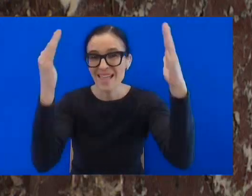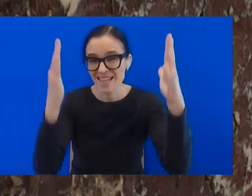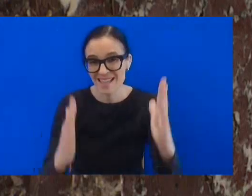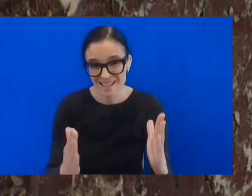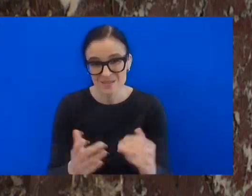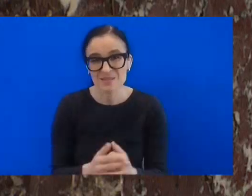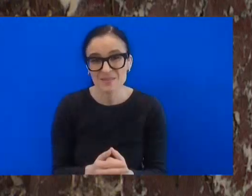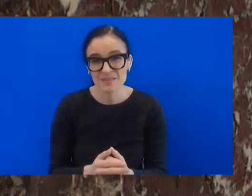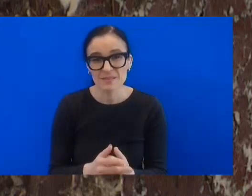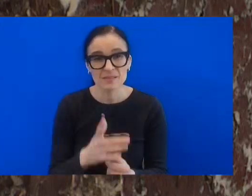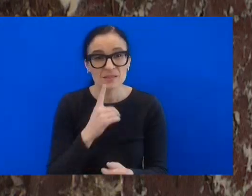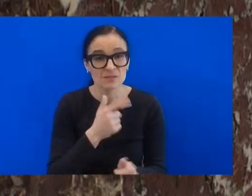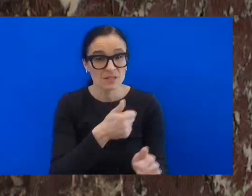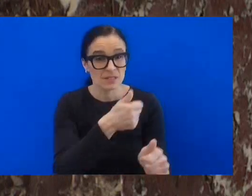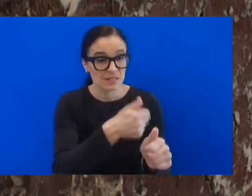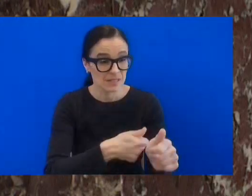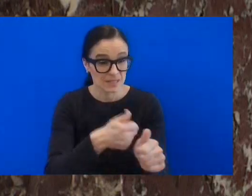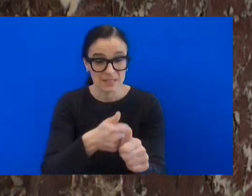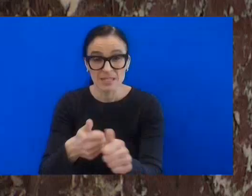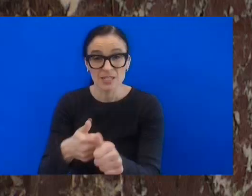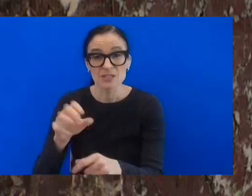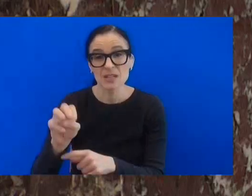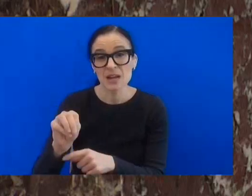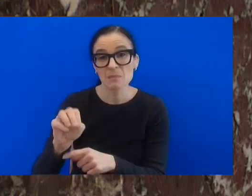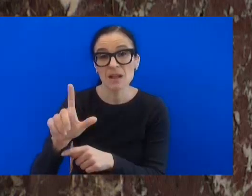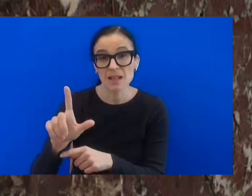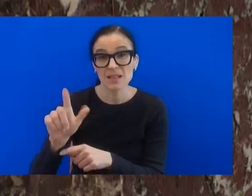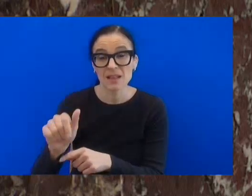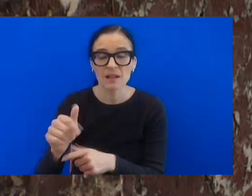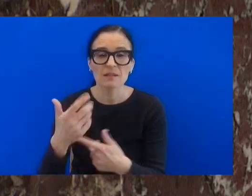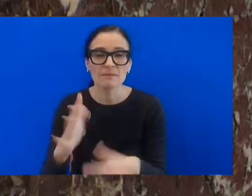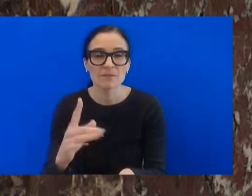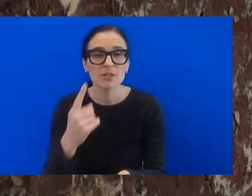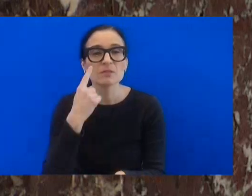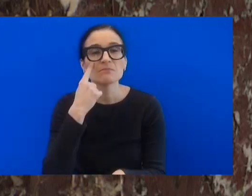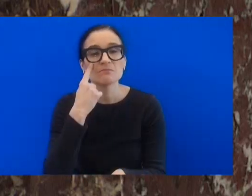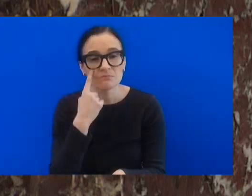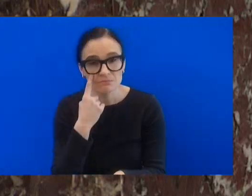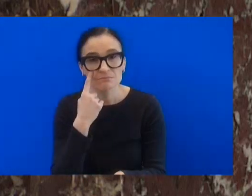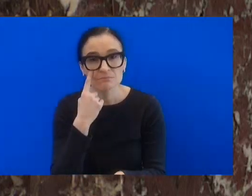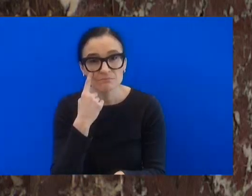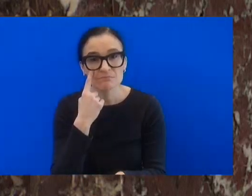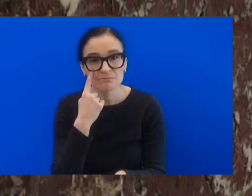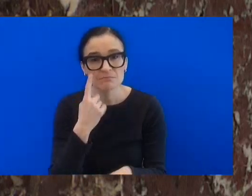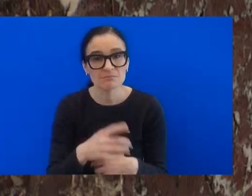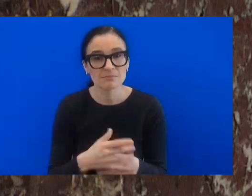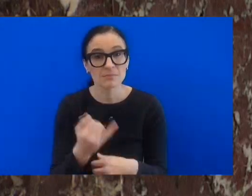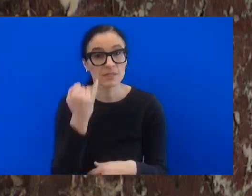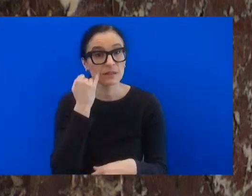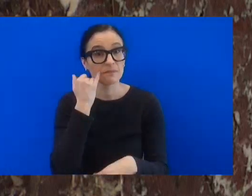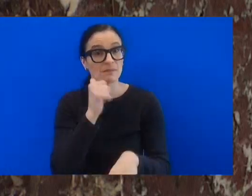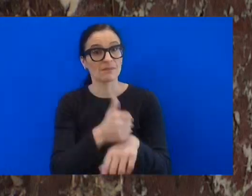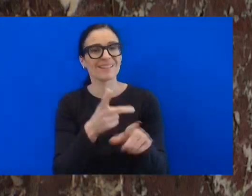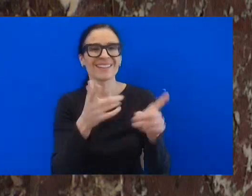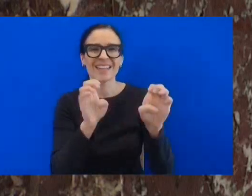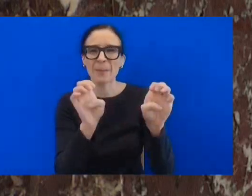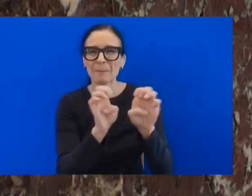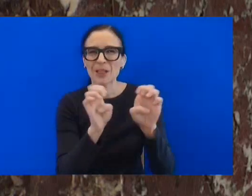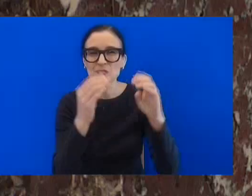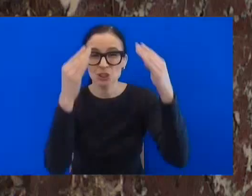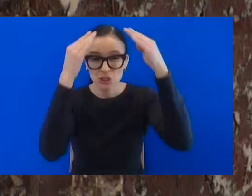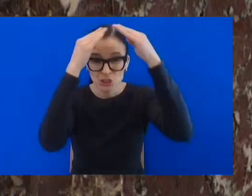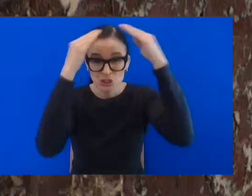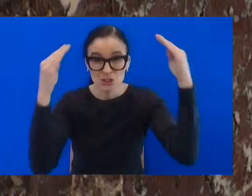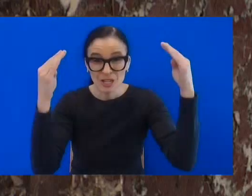daily. Emergency shelters are often unable to remain open consistently. Only rarely is there